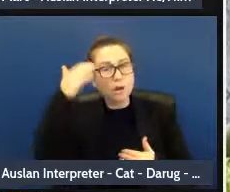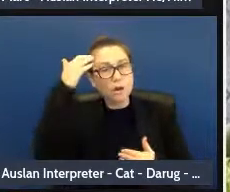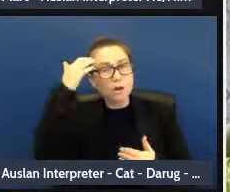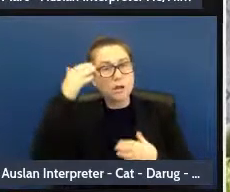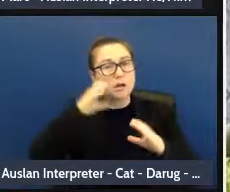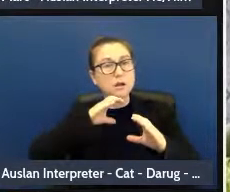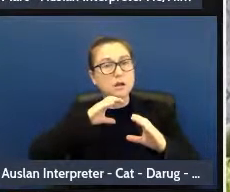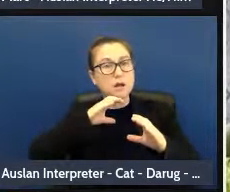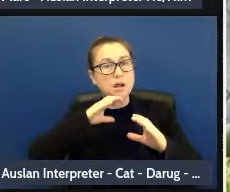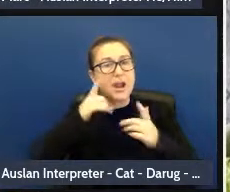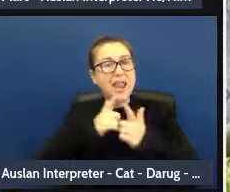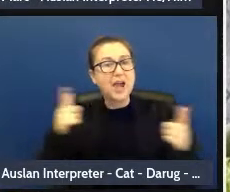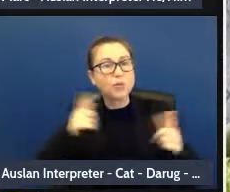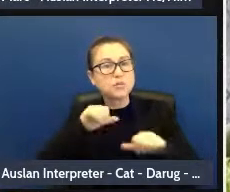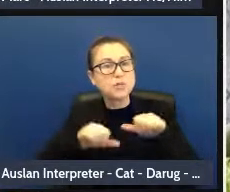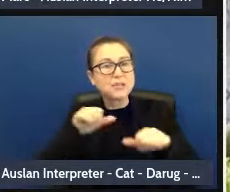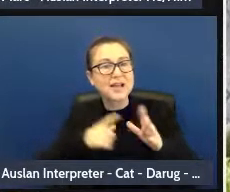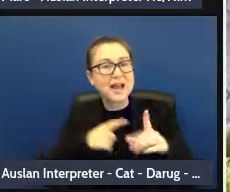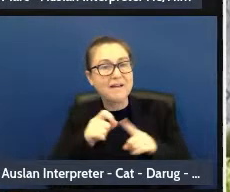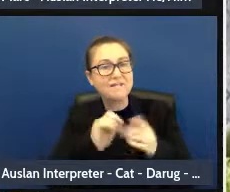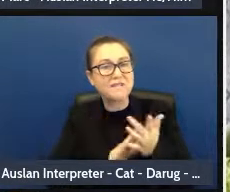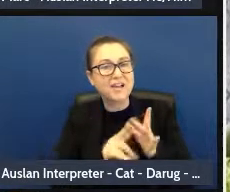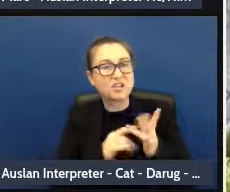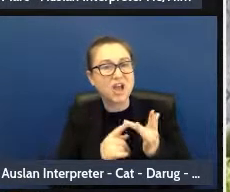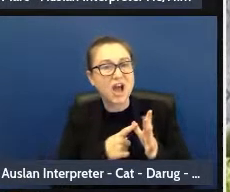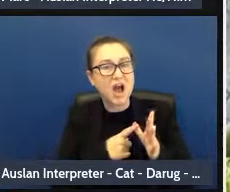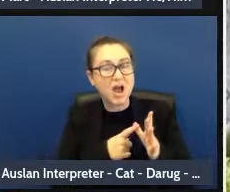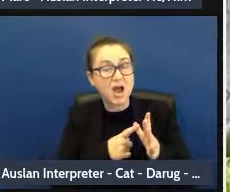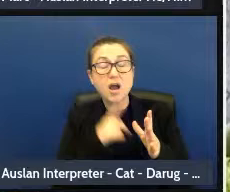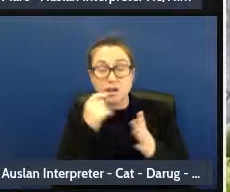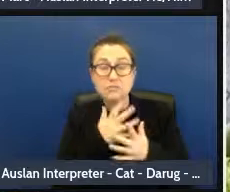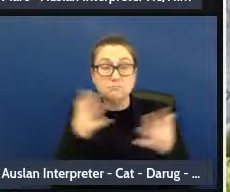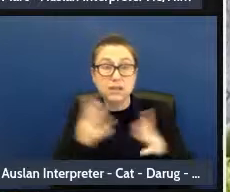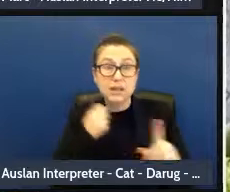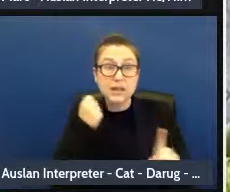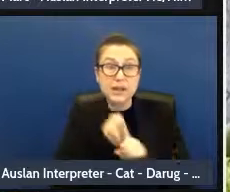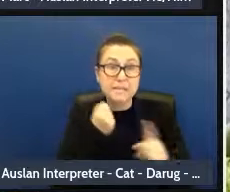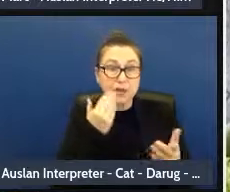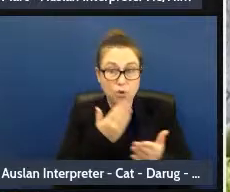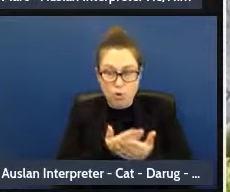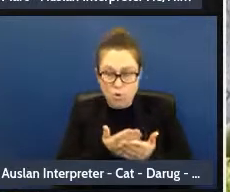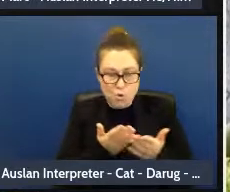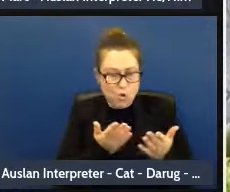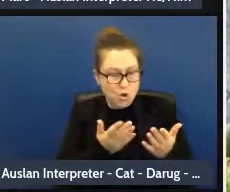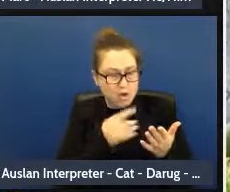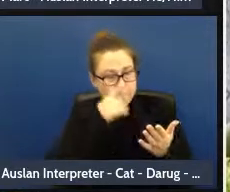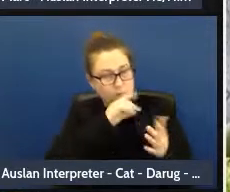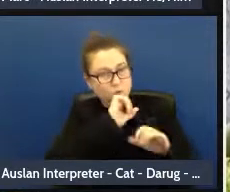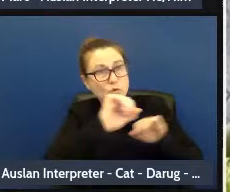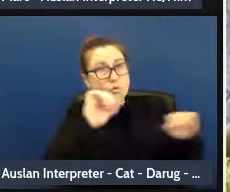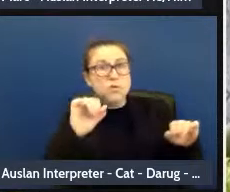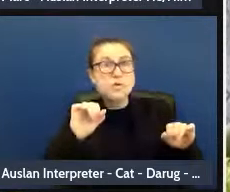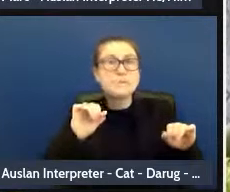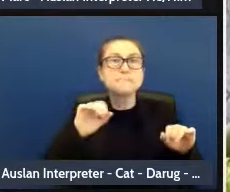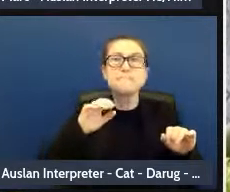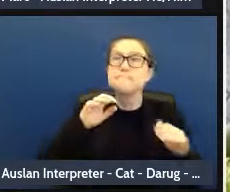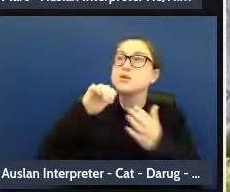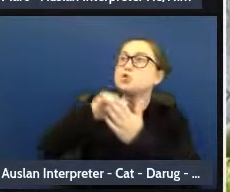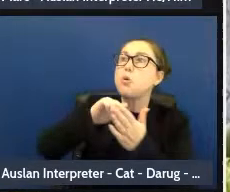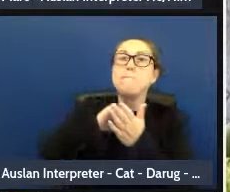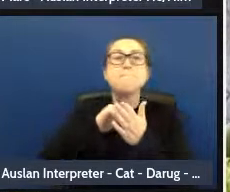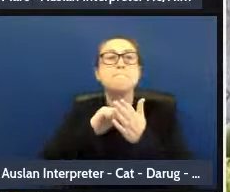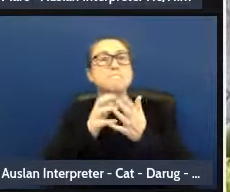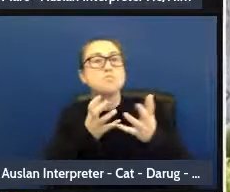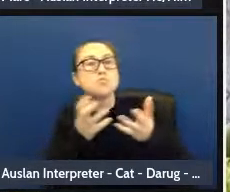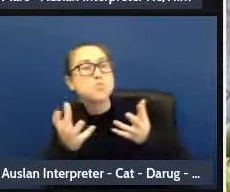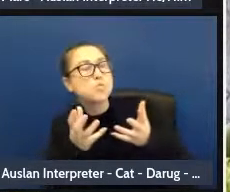language processing, those things can all have a huge impact on the way that people shop for, cook, and eat